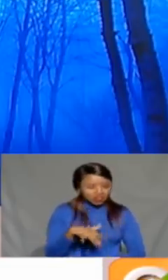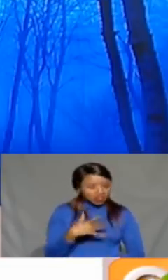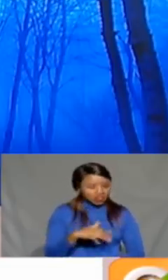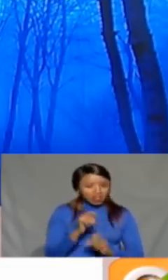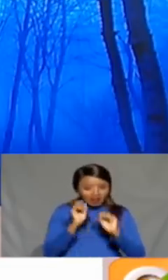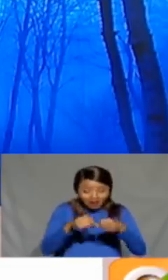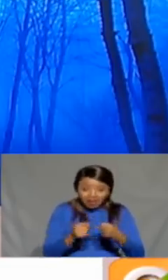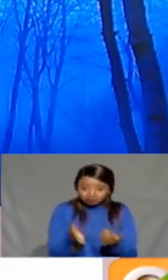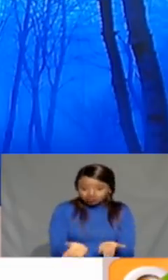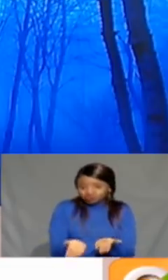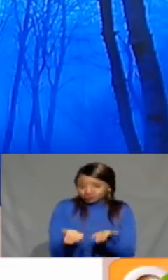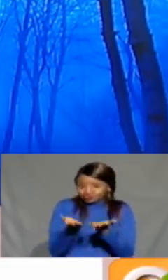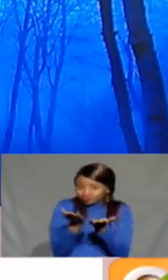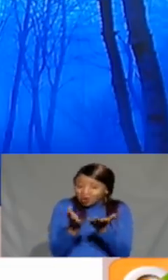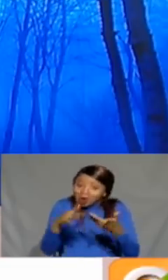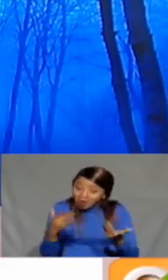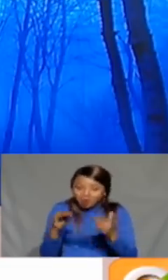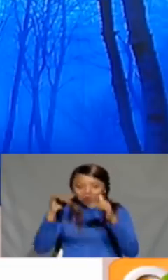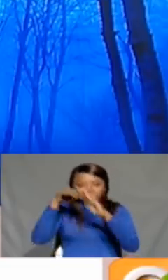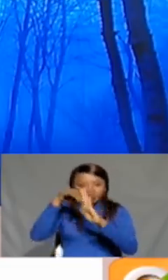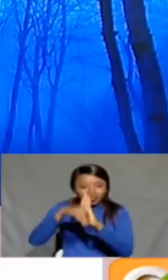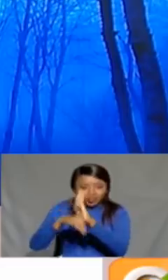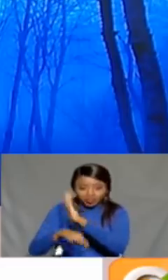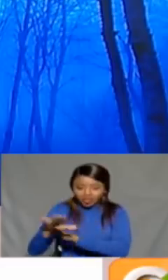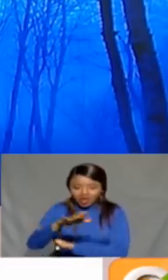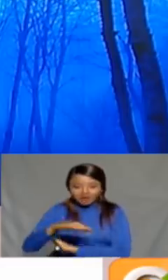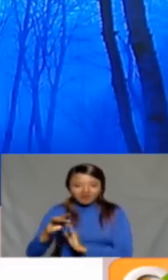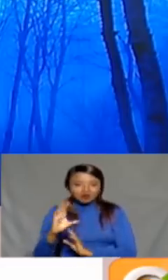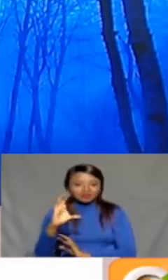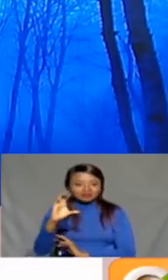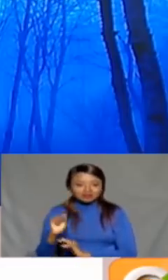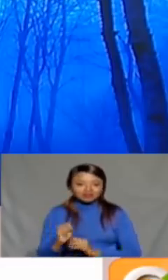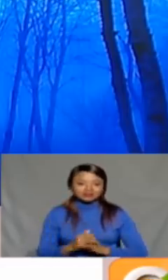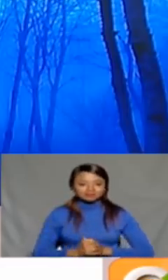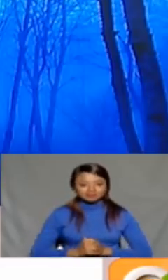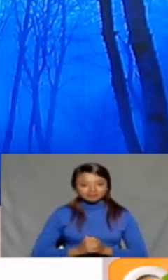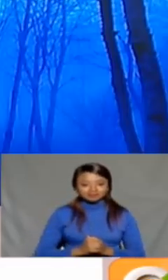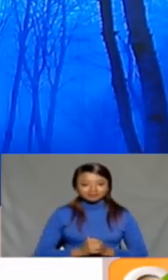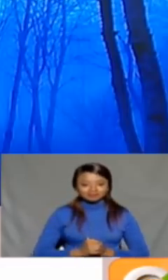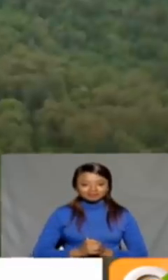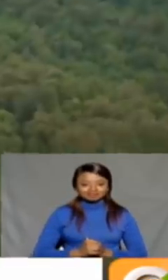for Environment Cabinet Secretary Keriako Tobiko. Here is that story.